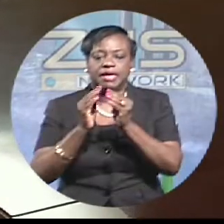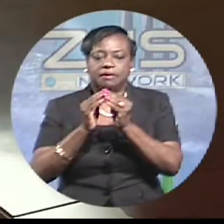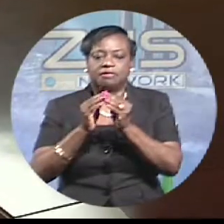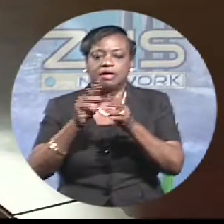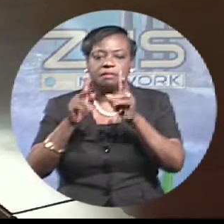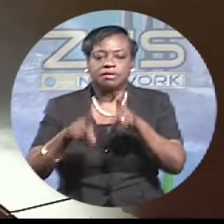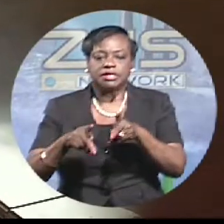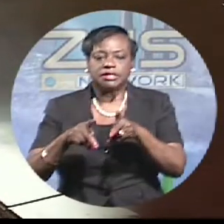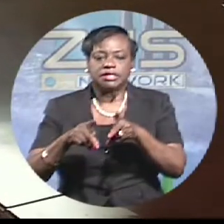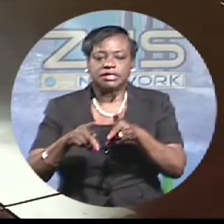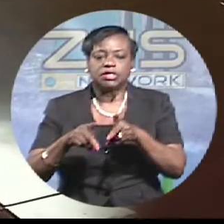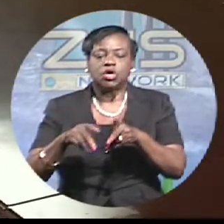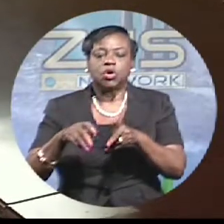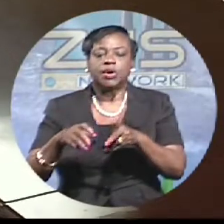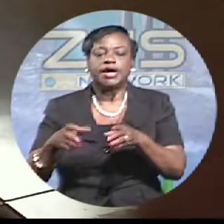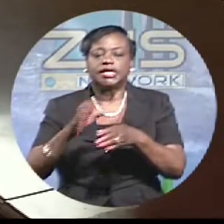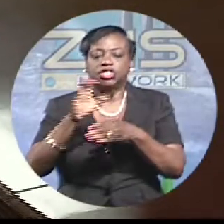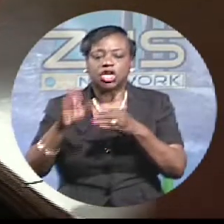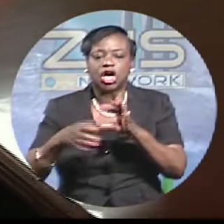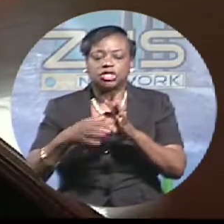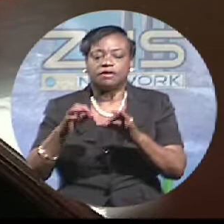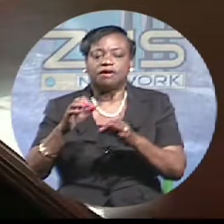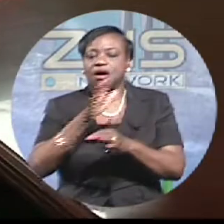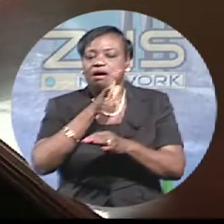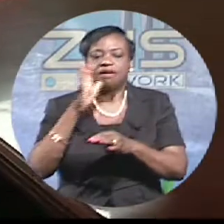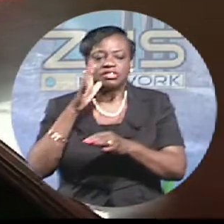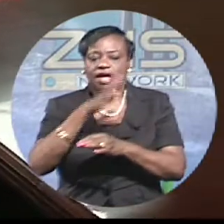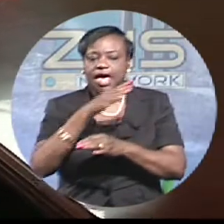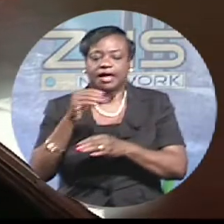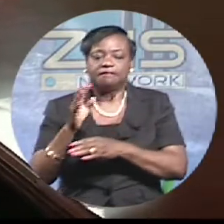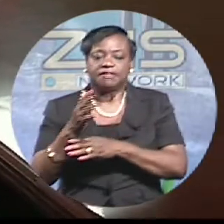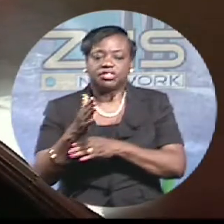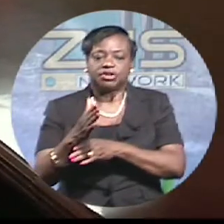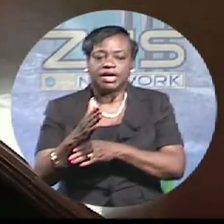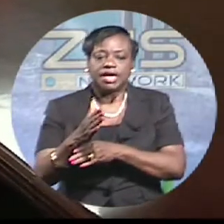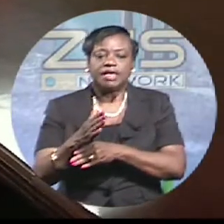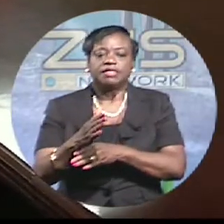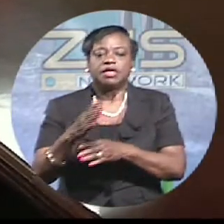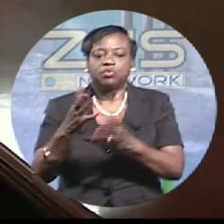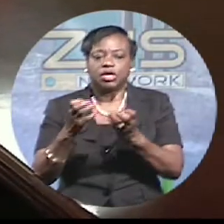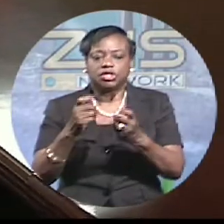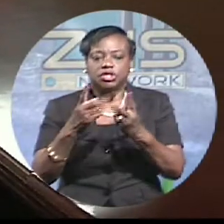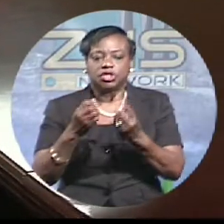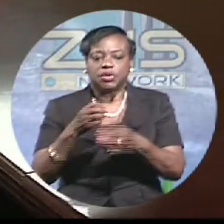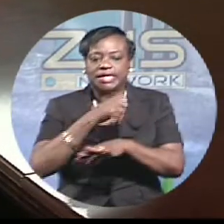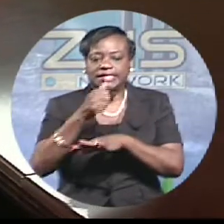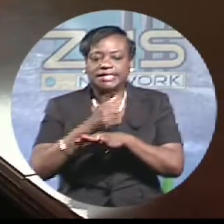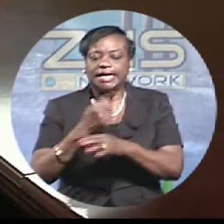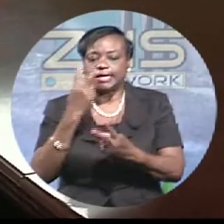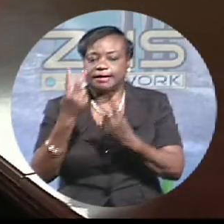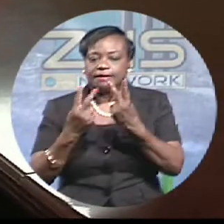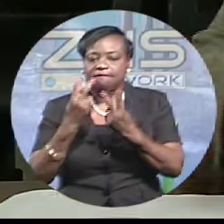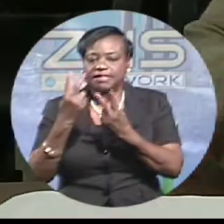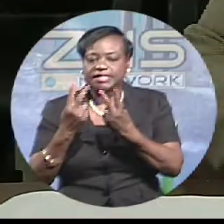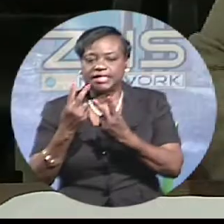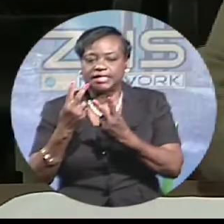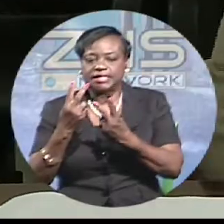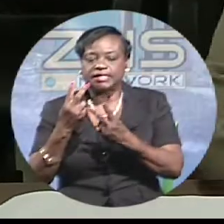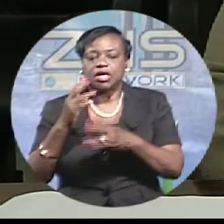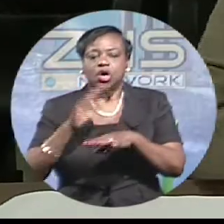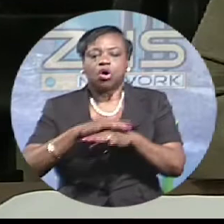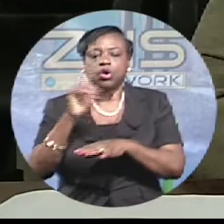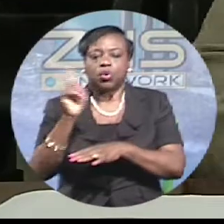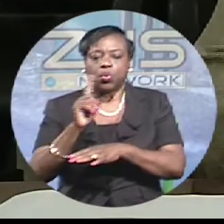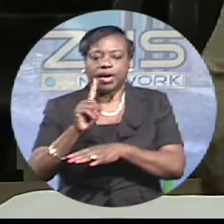will remain in New Providence until Thursday to allow her to conduct site visits of the venues where the meetings will take place.